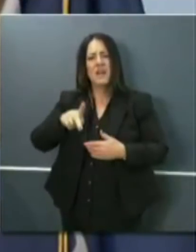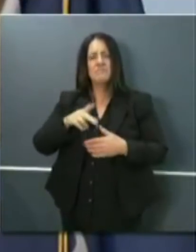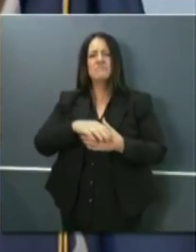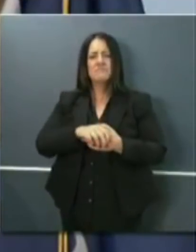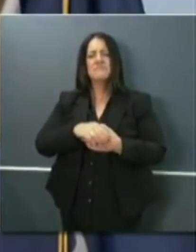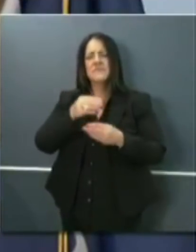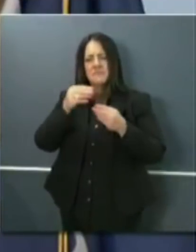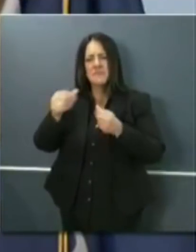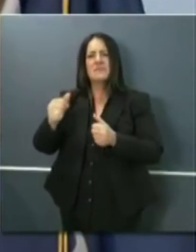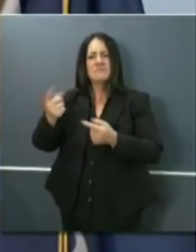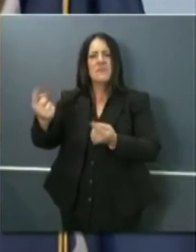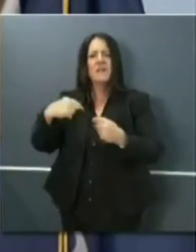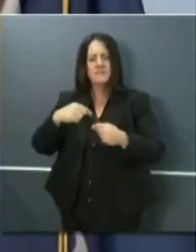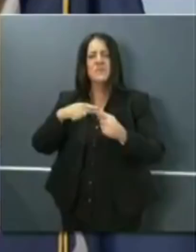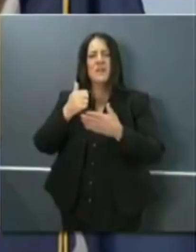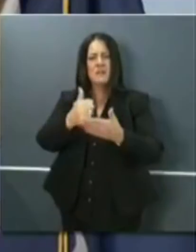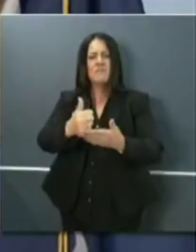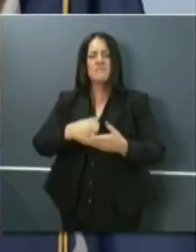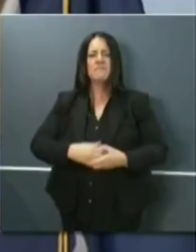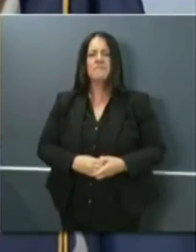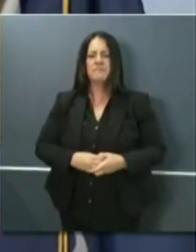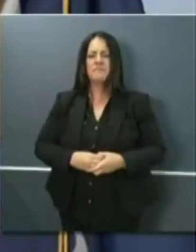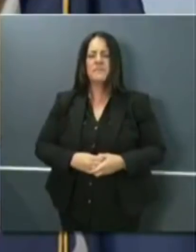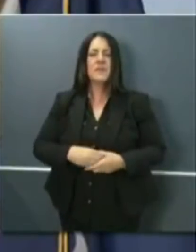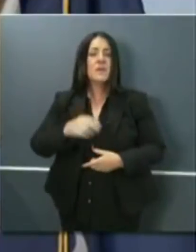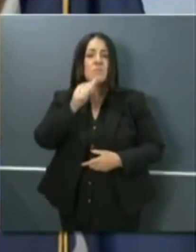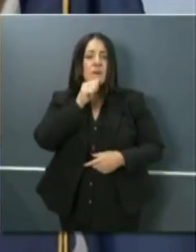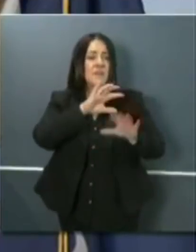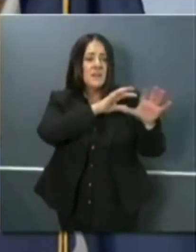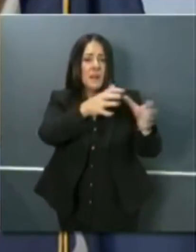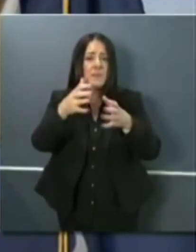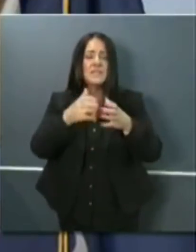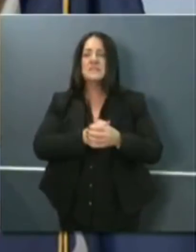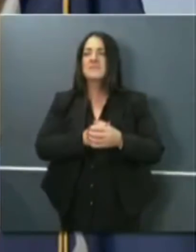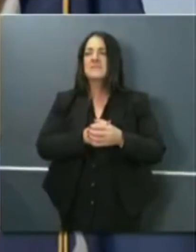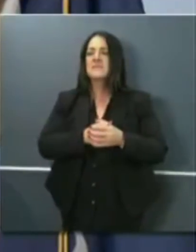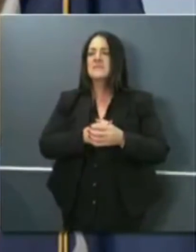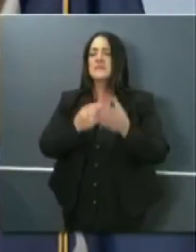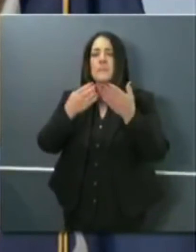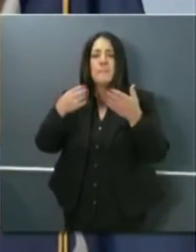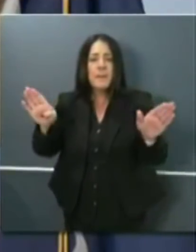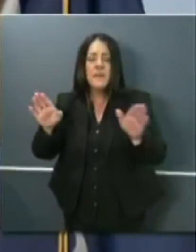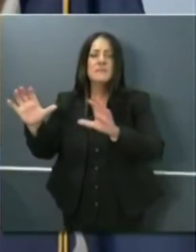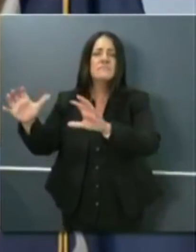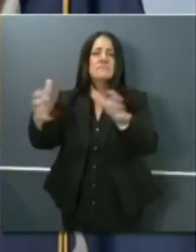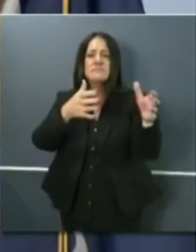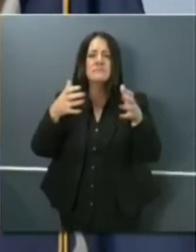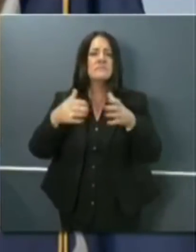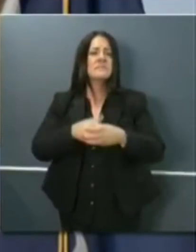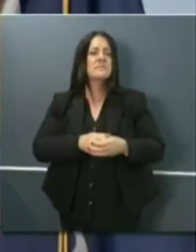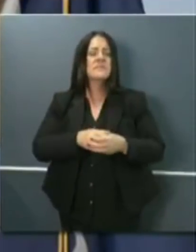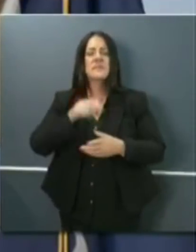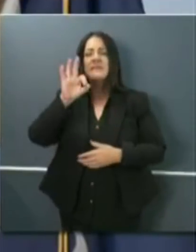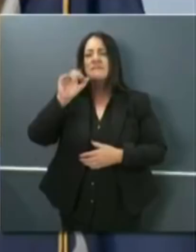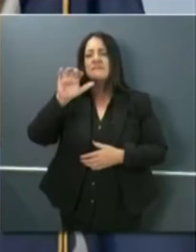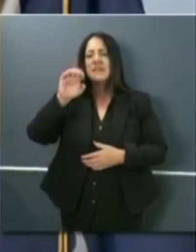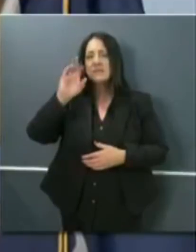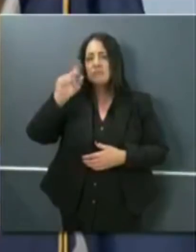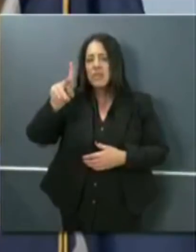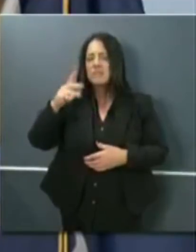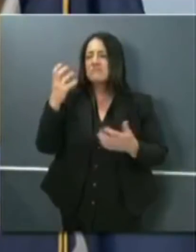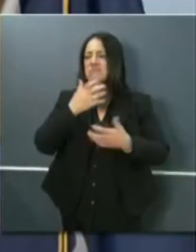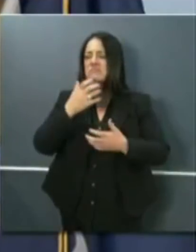well, across the spectrum, private sector, Facebook, the public sector, with incredible